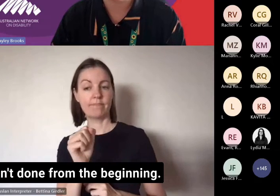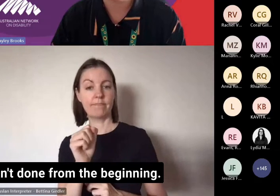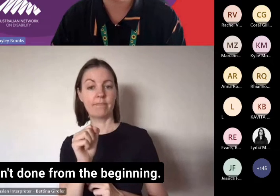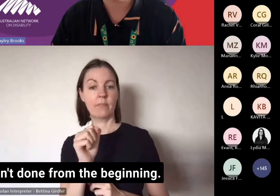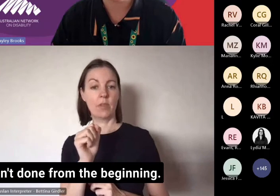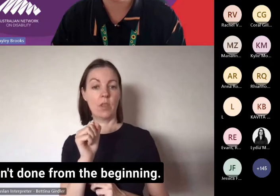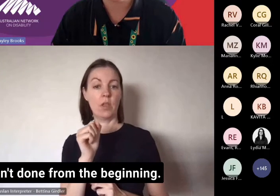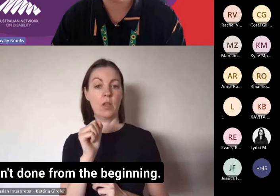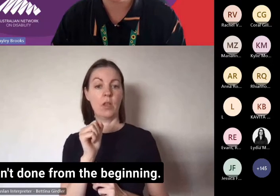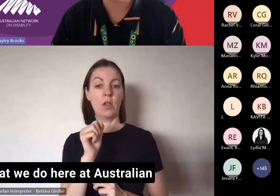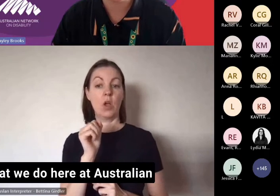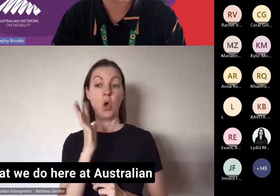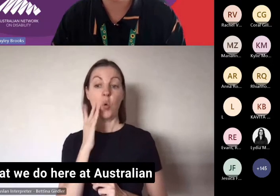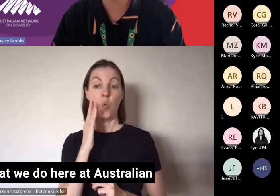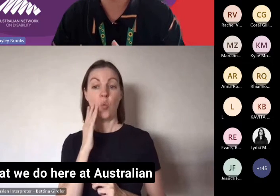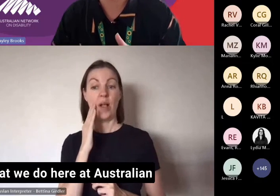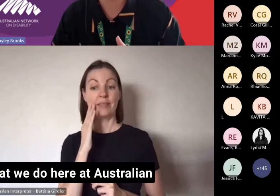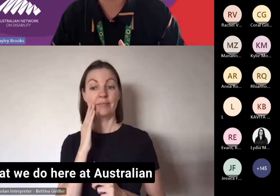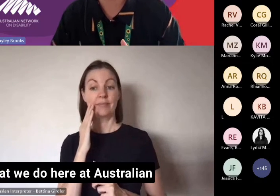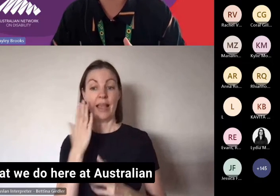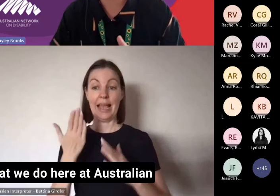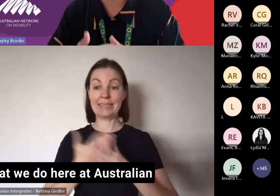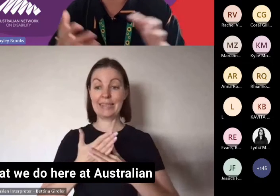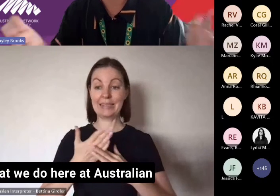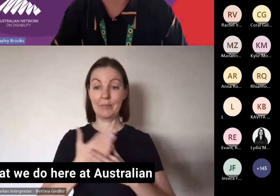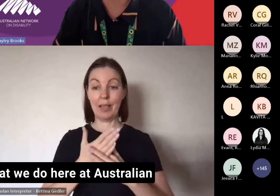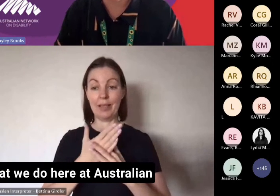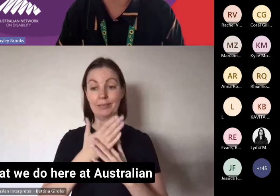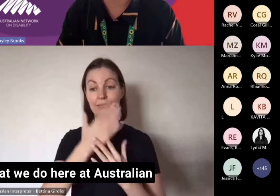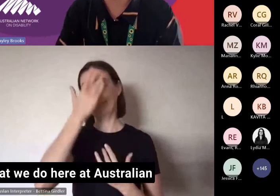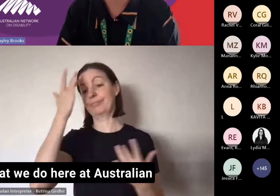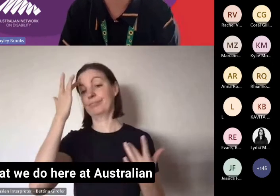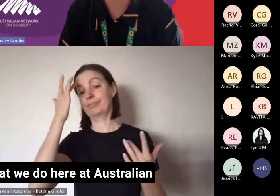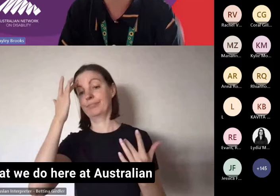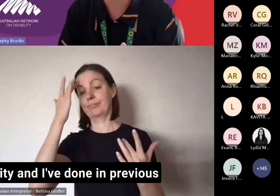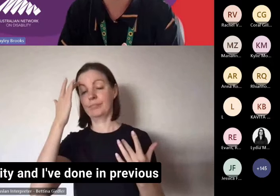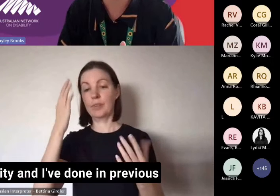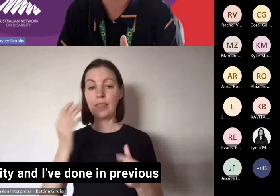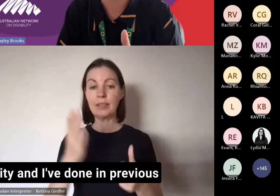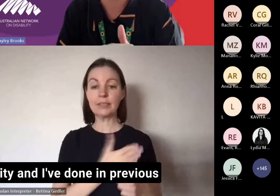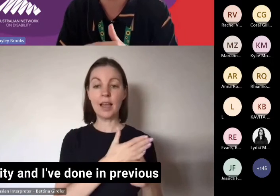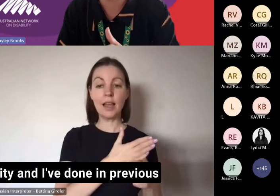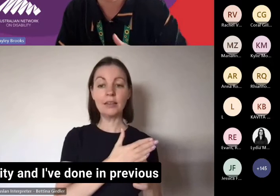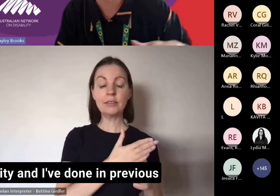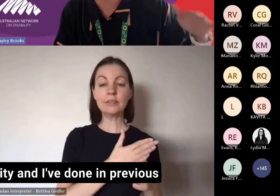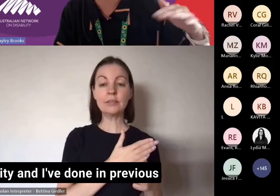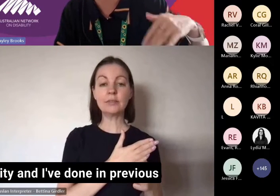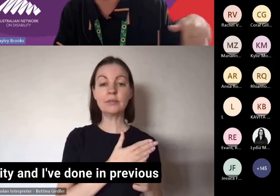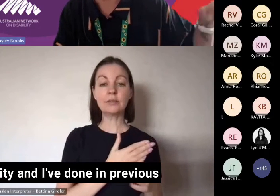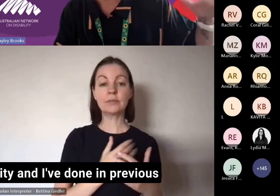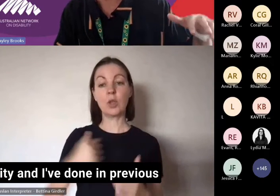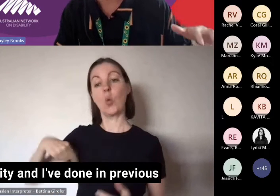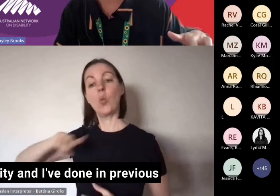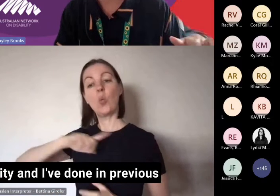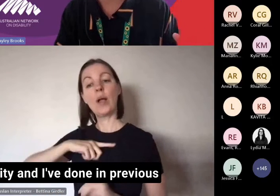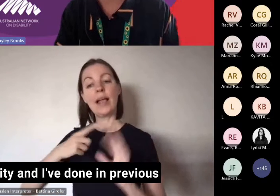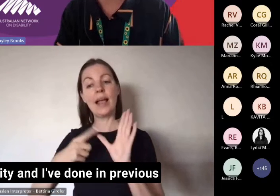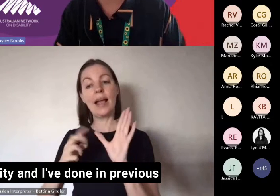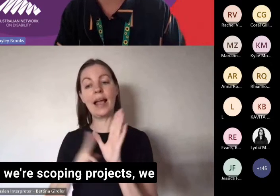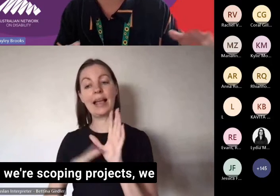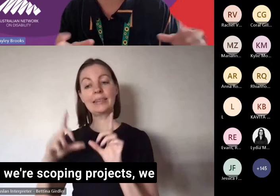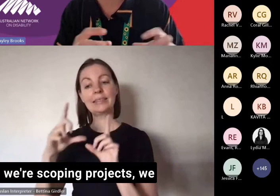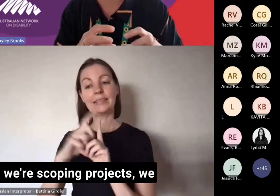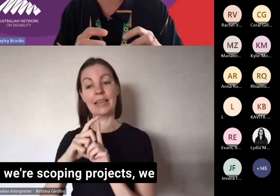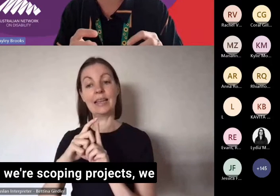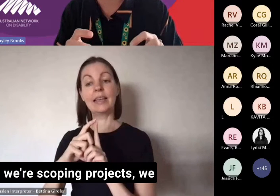done from the beginning. And something that we do here at Australian Network on Disability, and I've done in